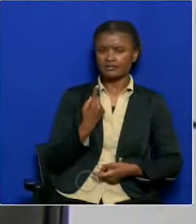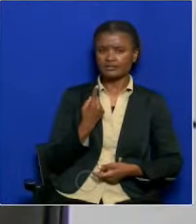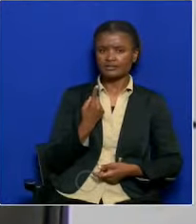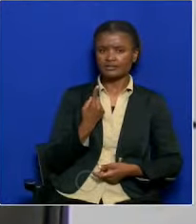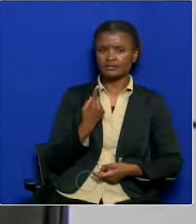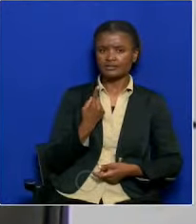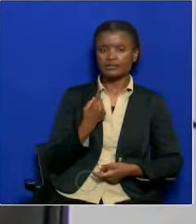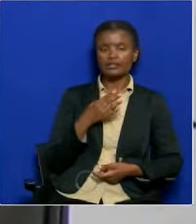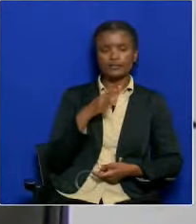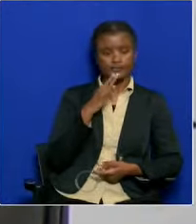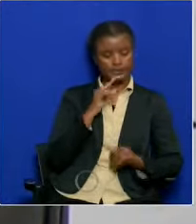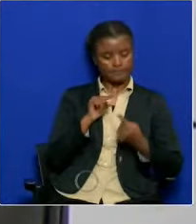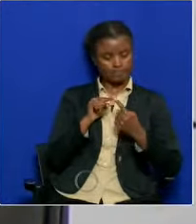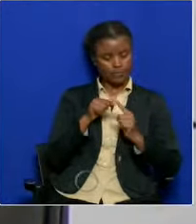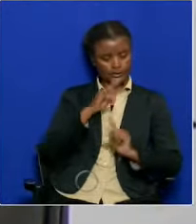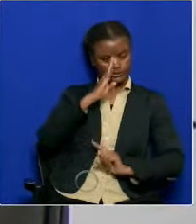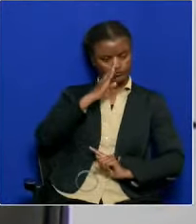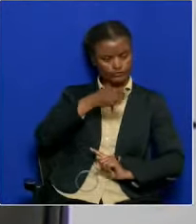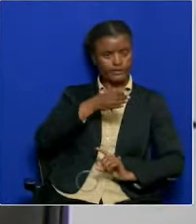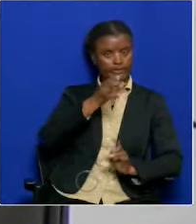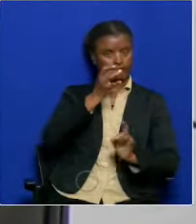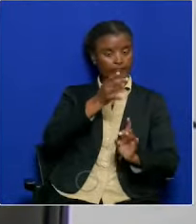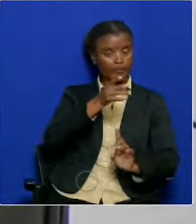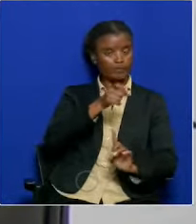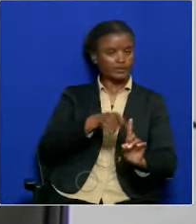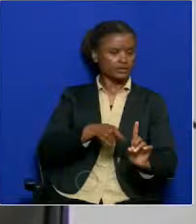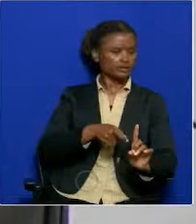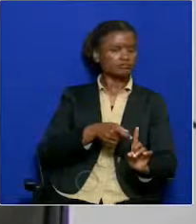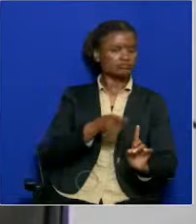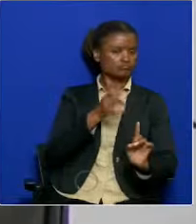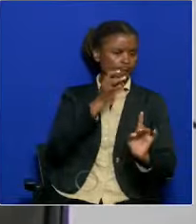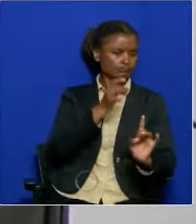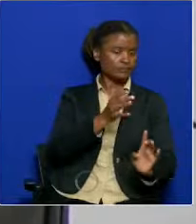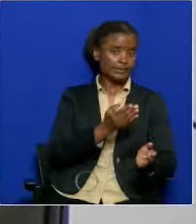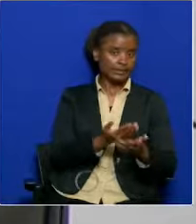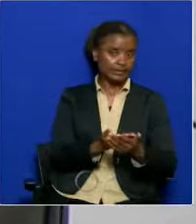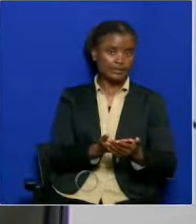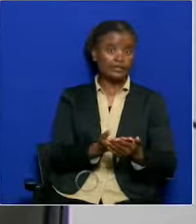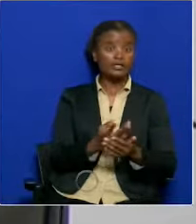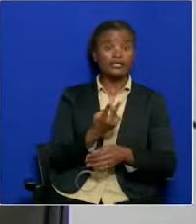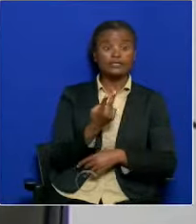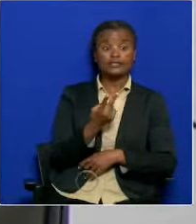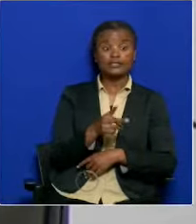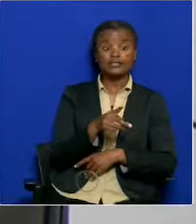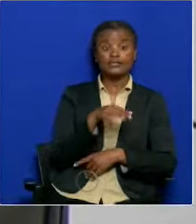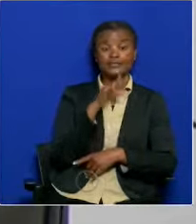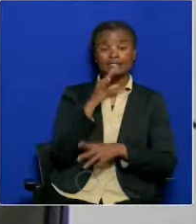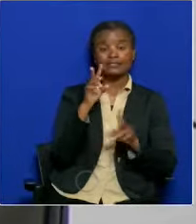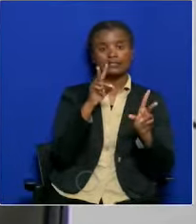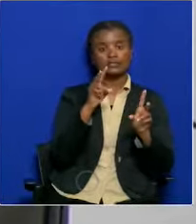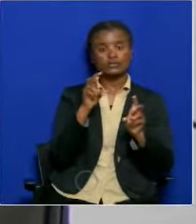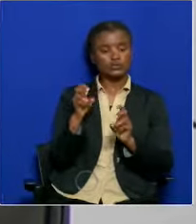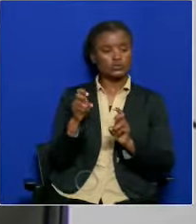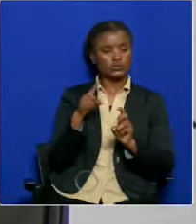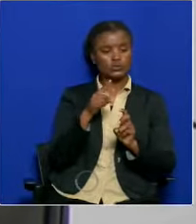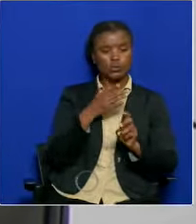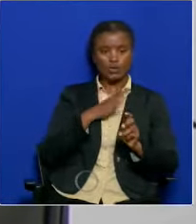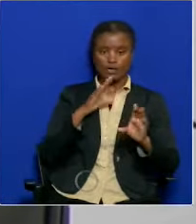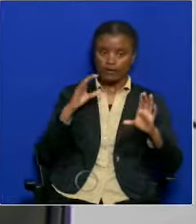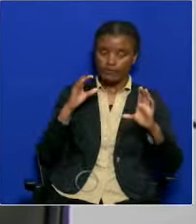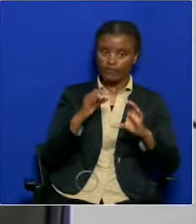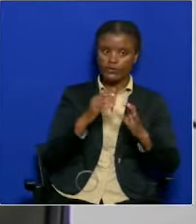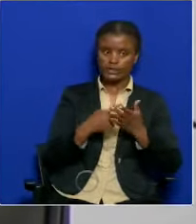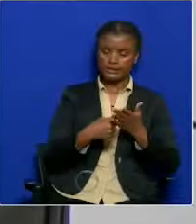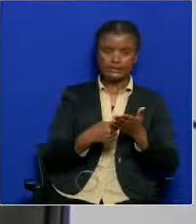tell the person. But you can see also he's avoiding discussing the issue until he's saying he's phoning the people.